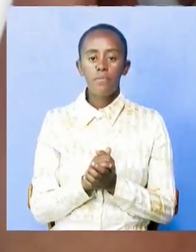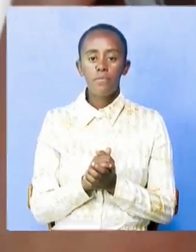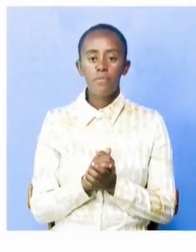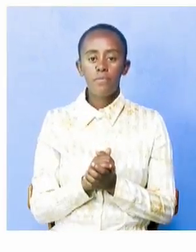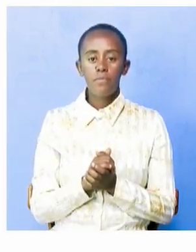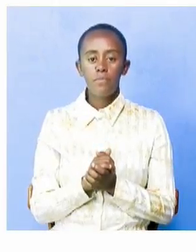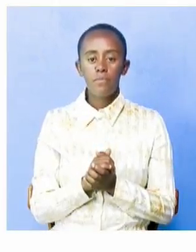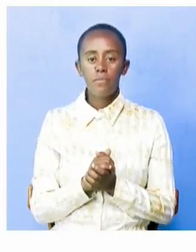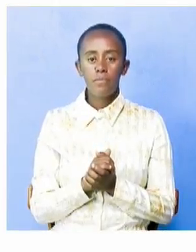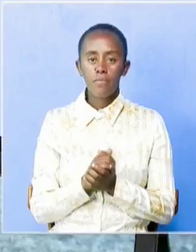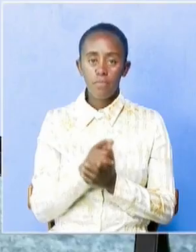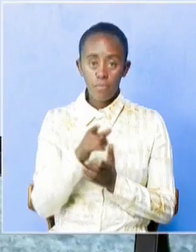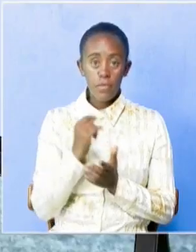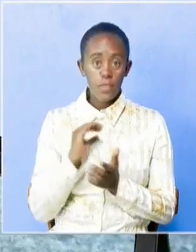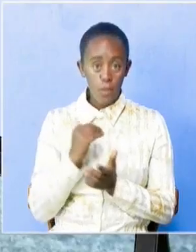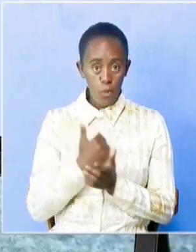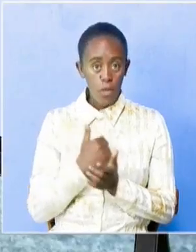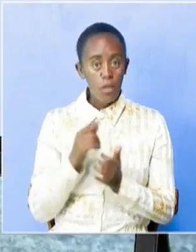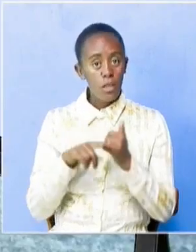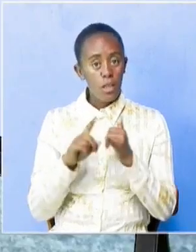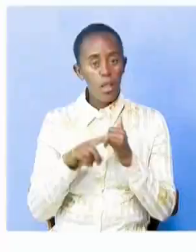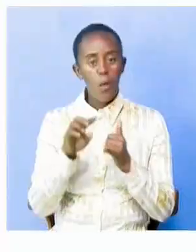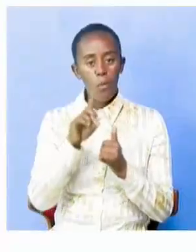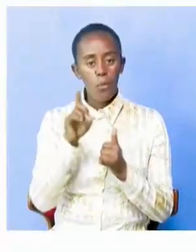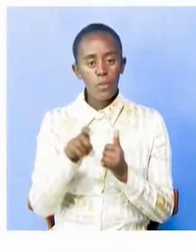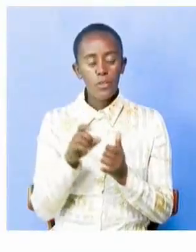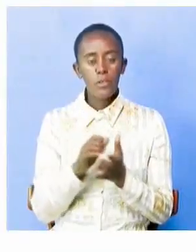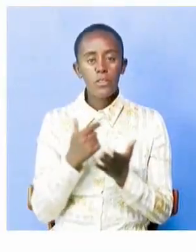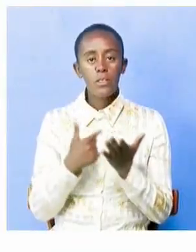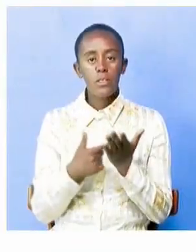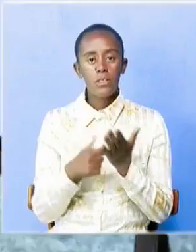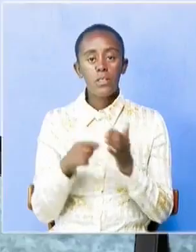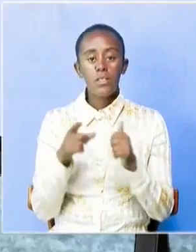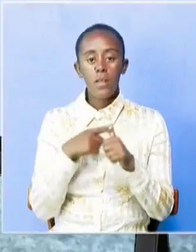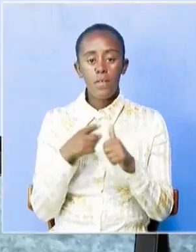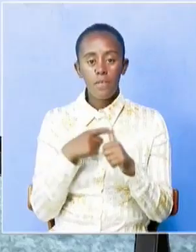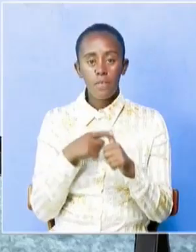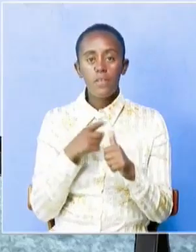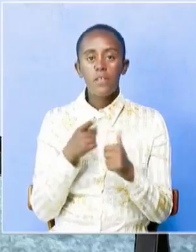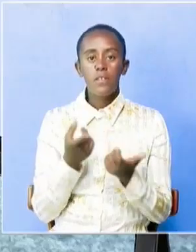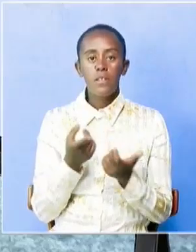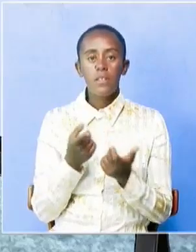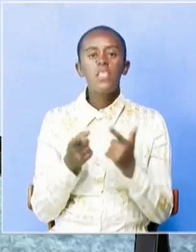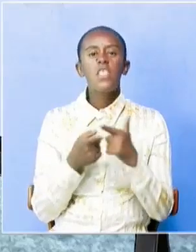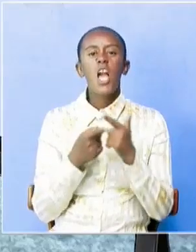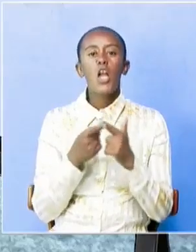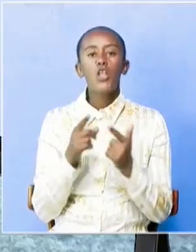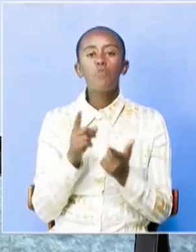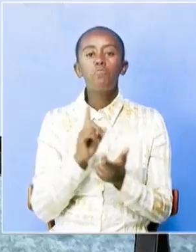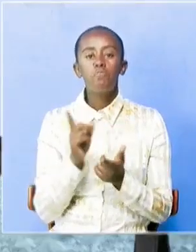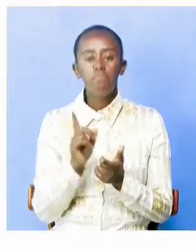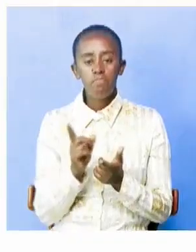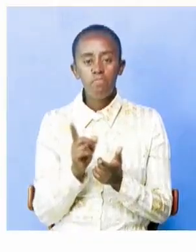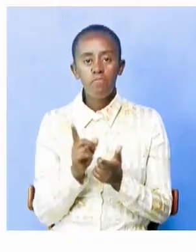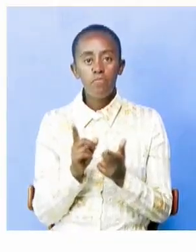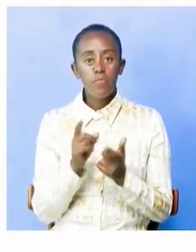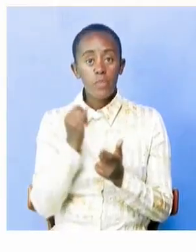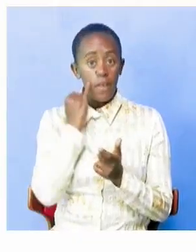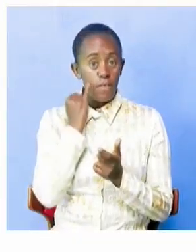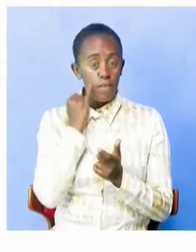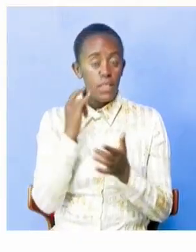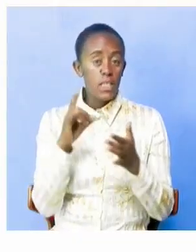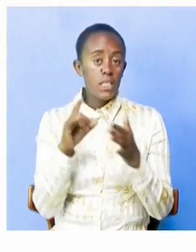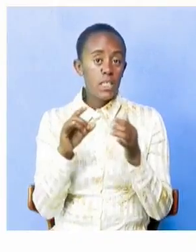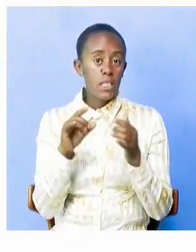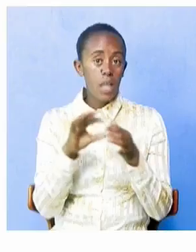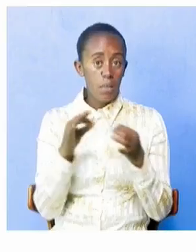Is our tag question. This is the first rule. What about the second one? If the statement